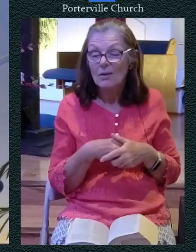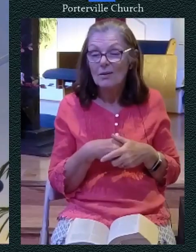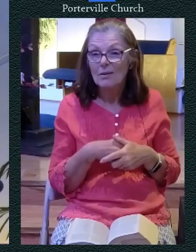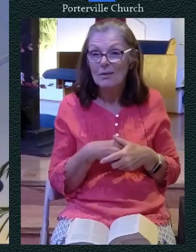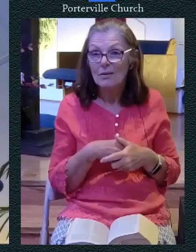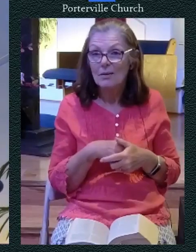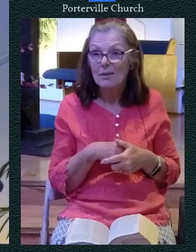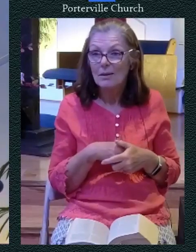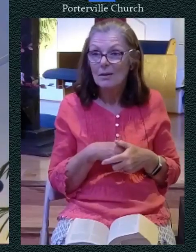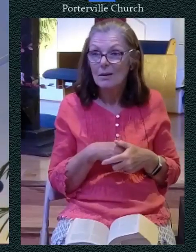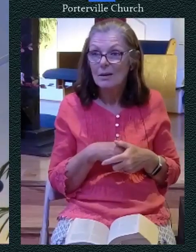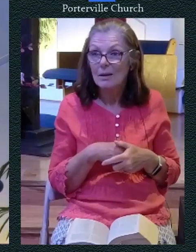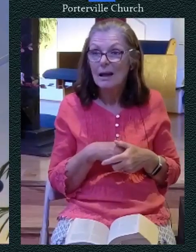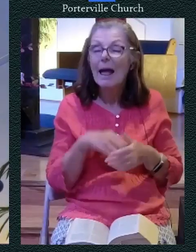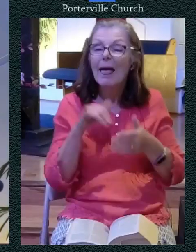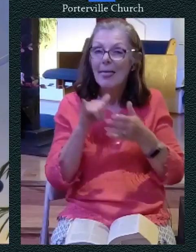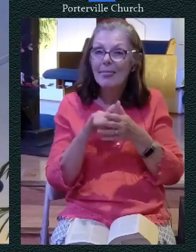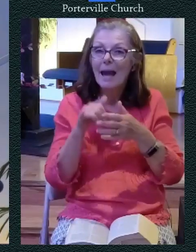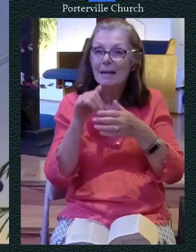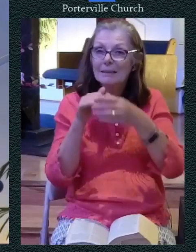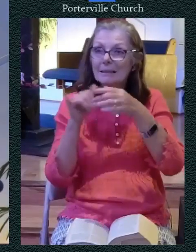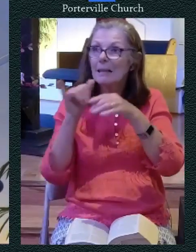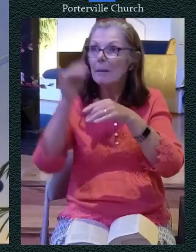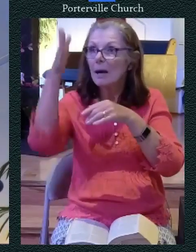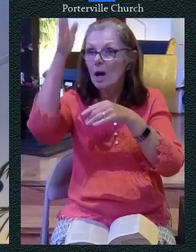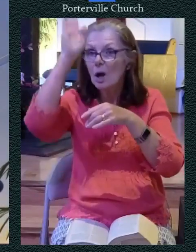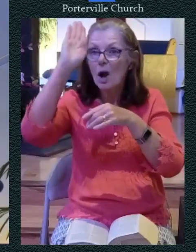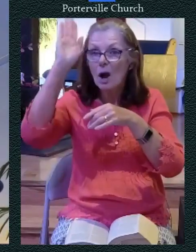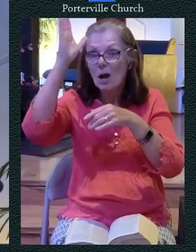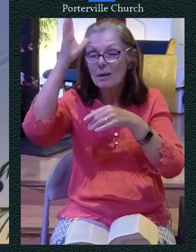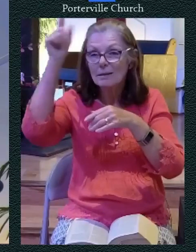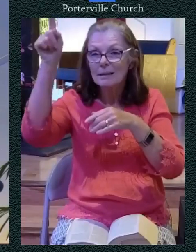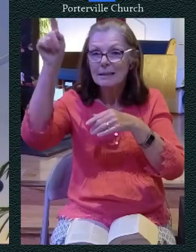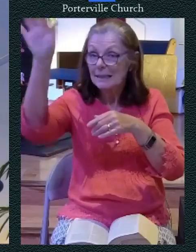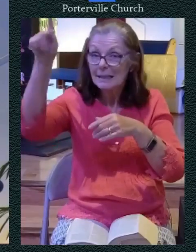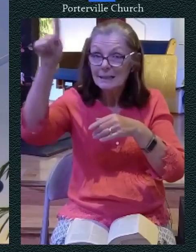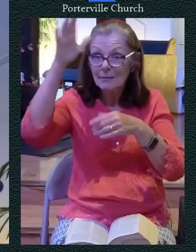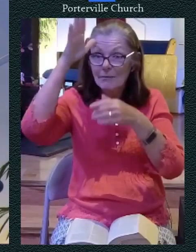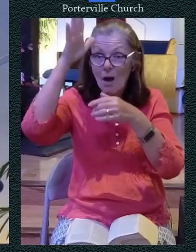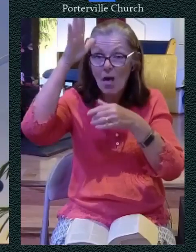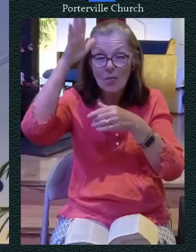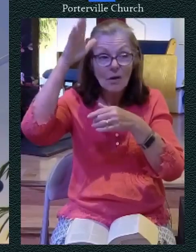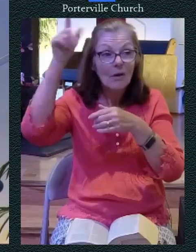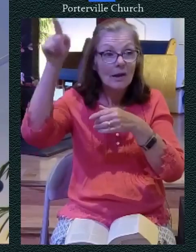That's who God is in our lives. He will correct us. He will chasten us.